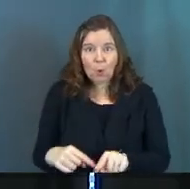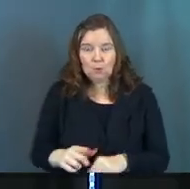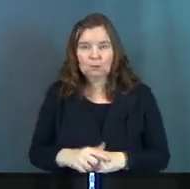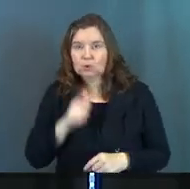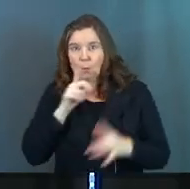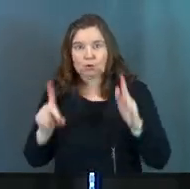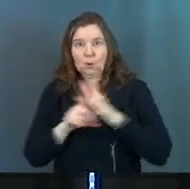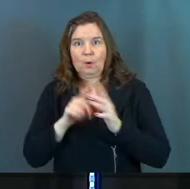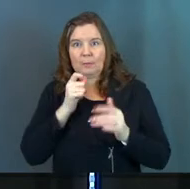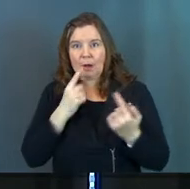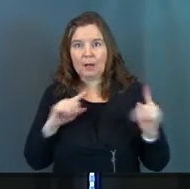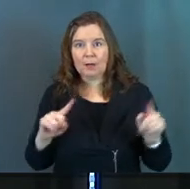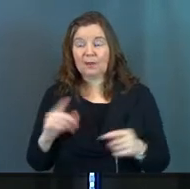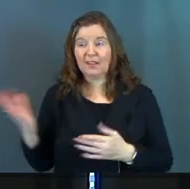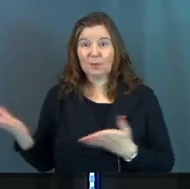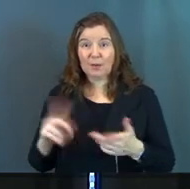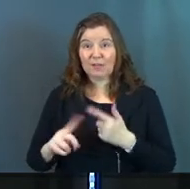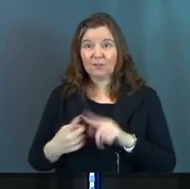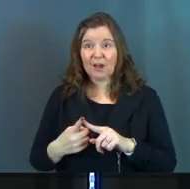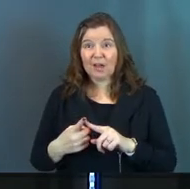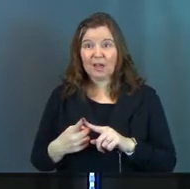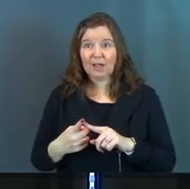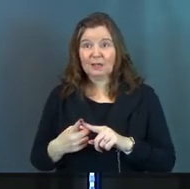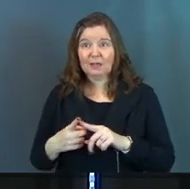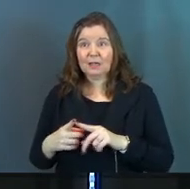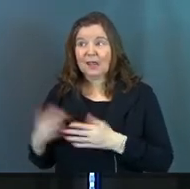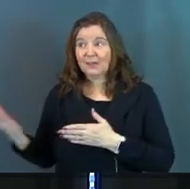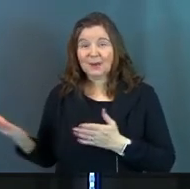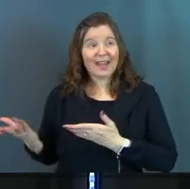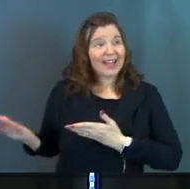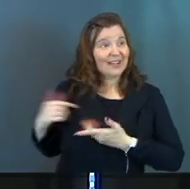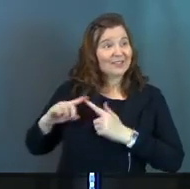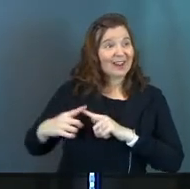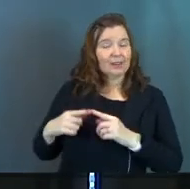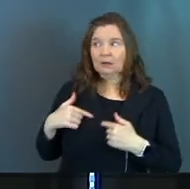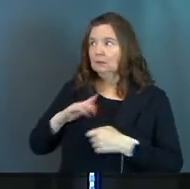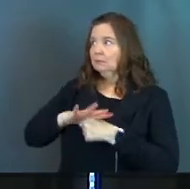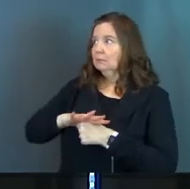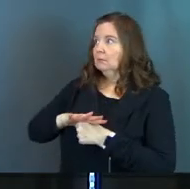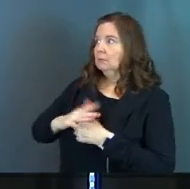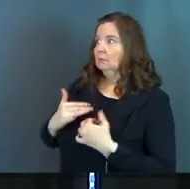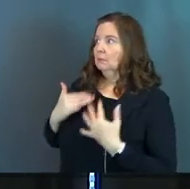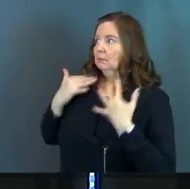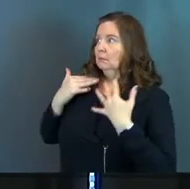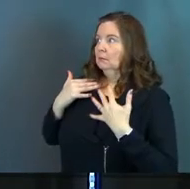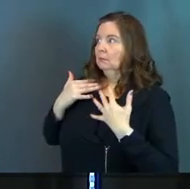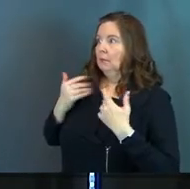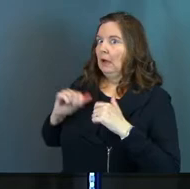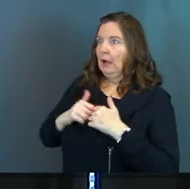if you bring a buddy that was not expected, you look over at the host, and they've got stress on their face.